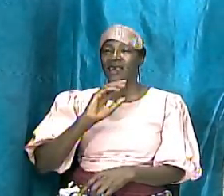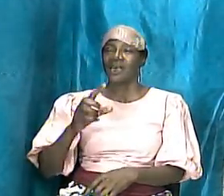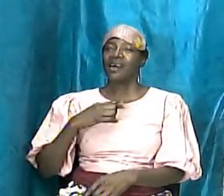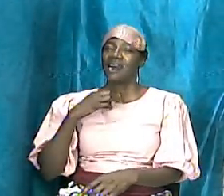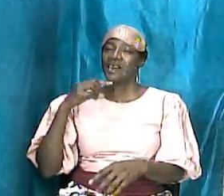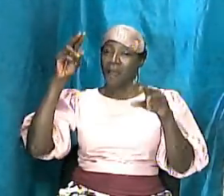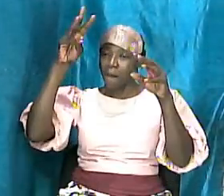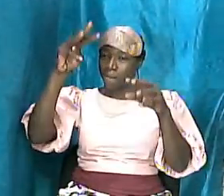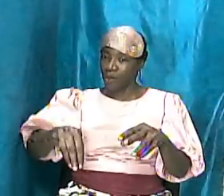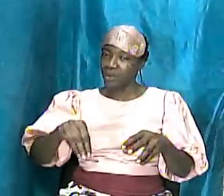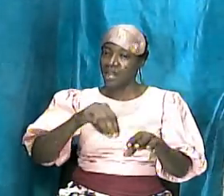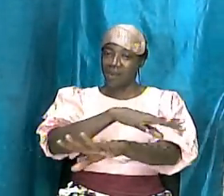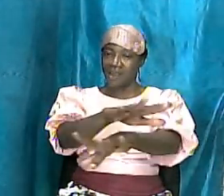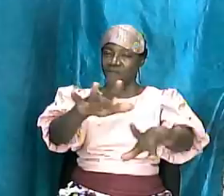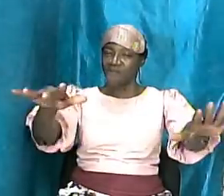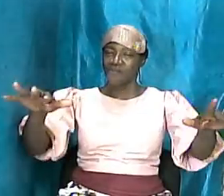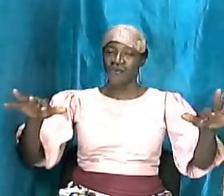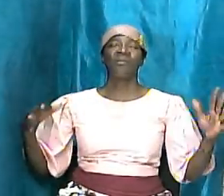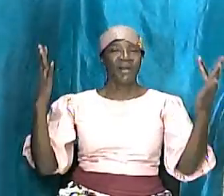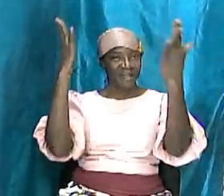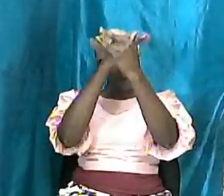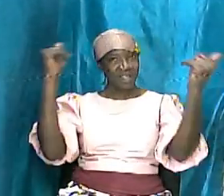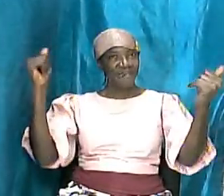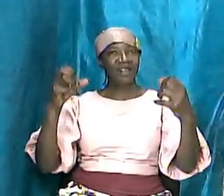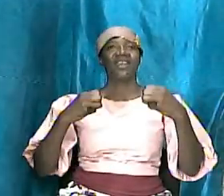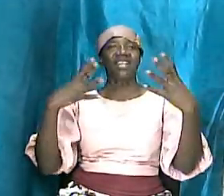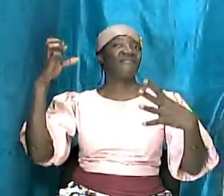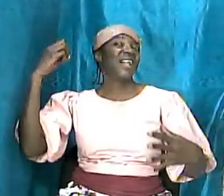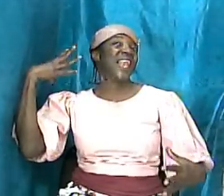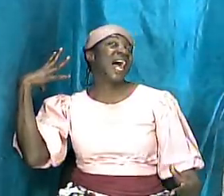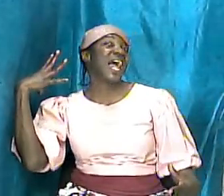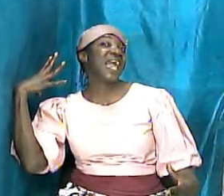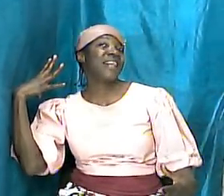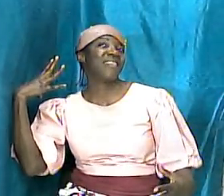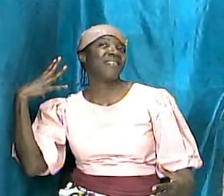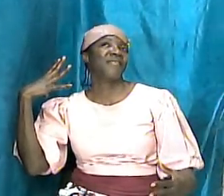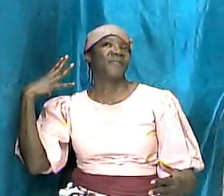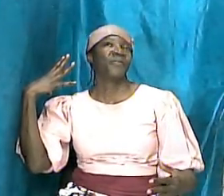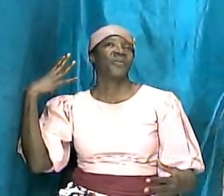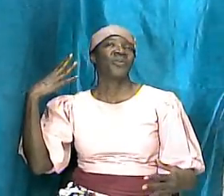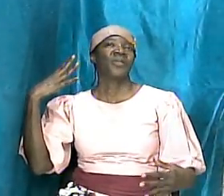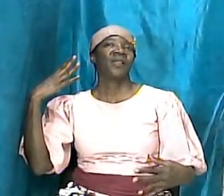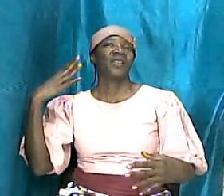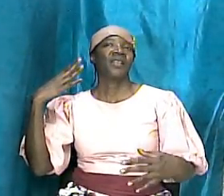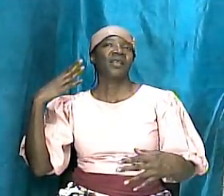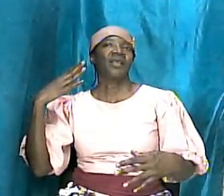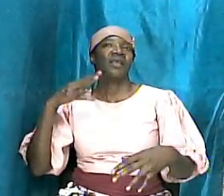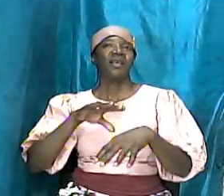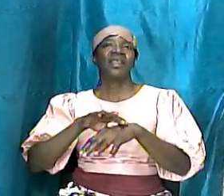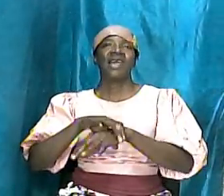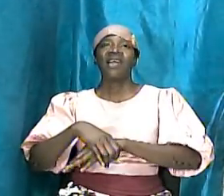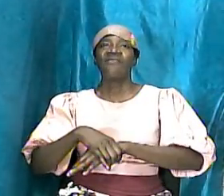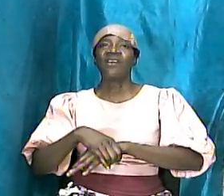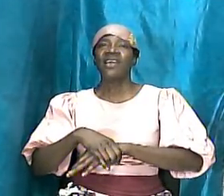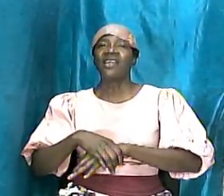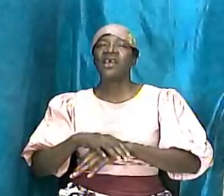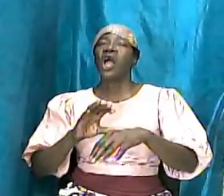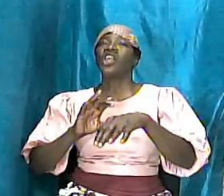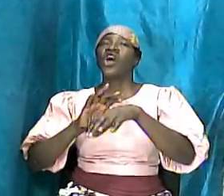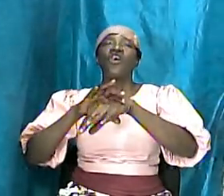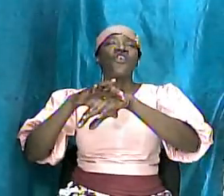them in the firmament of the heaven to give light upon the earth and to rule over the